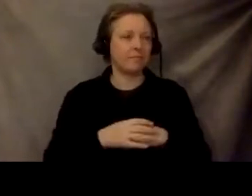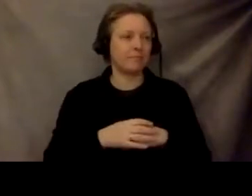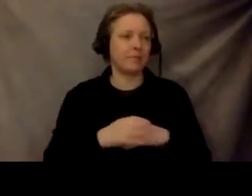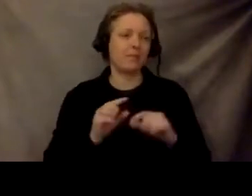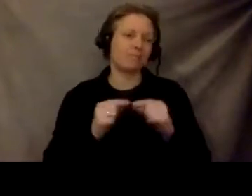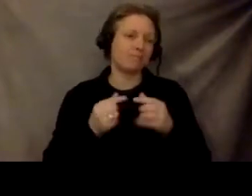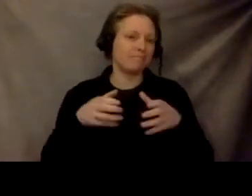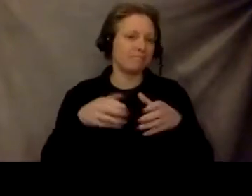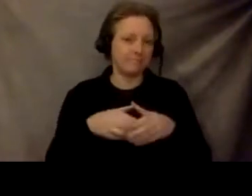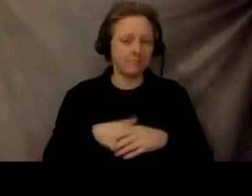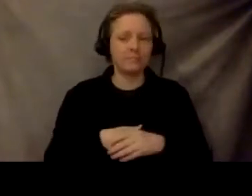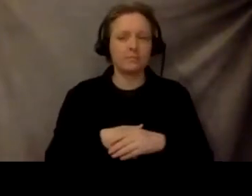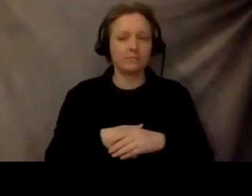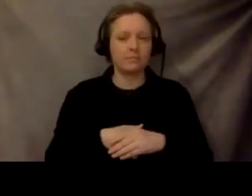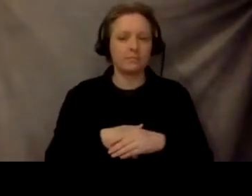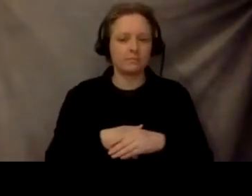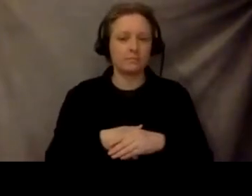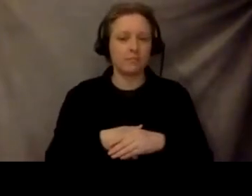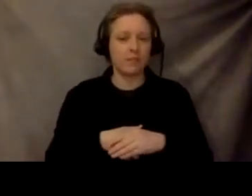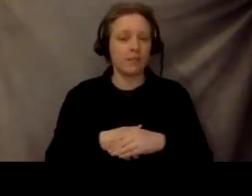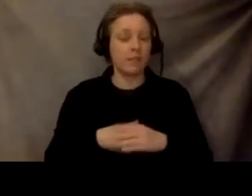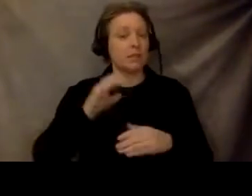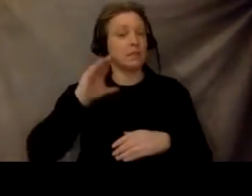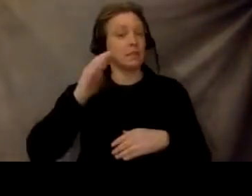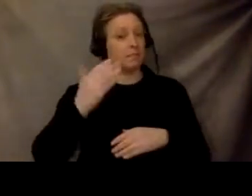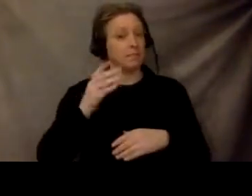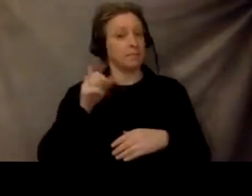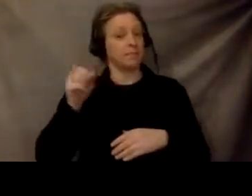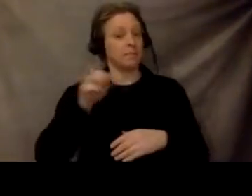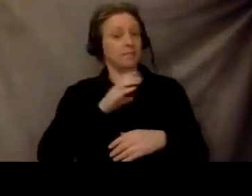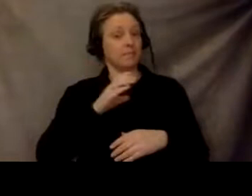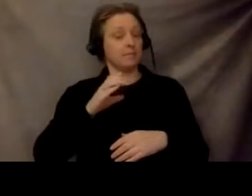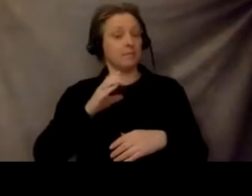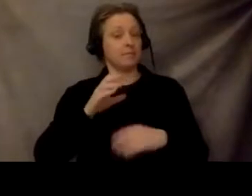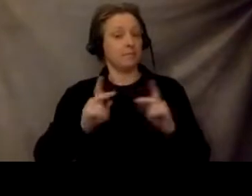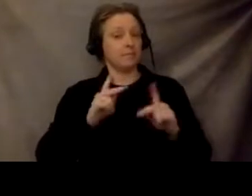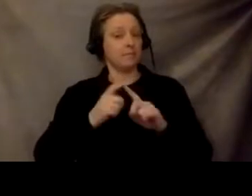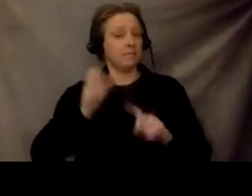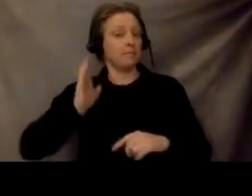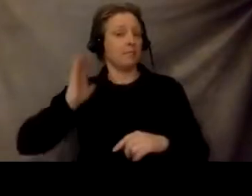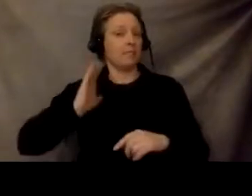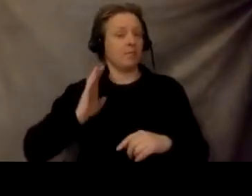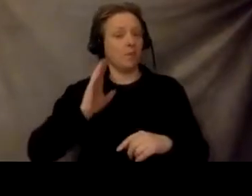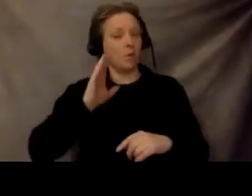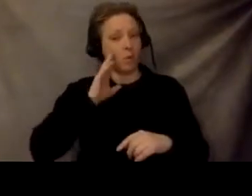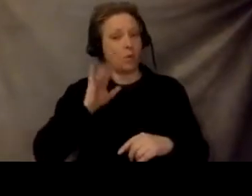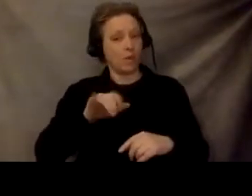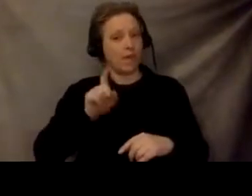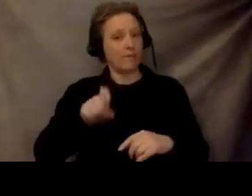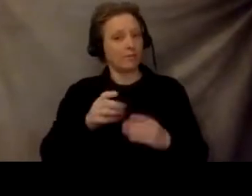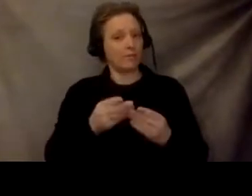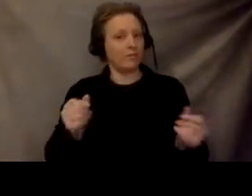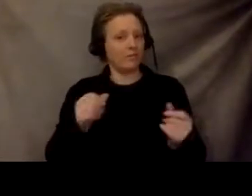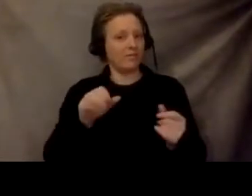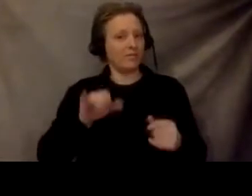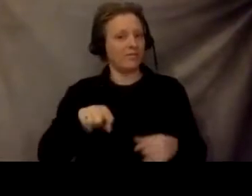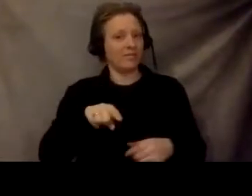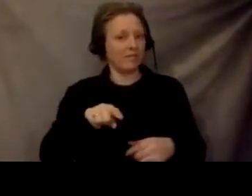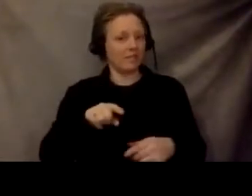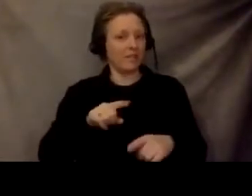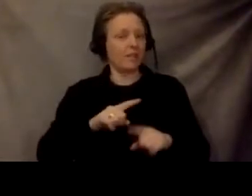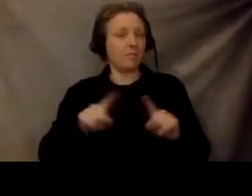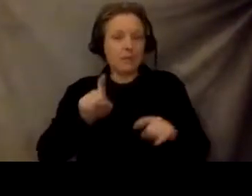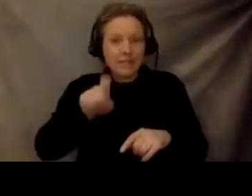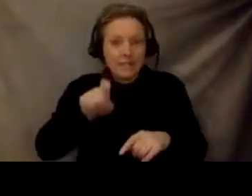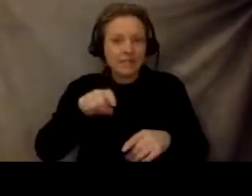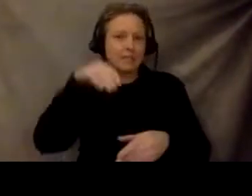in the past has said they want to deal with this, and they know they have to, but we need it in the budget. We need